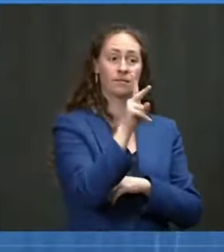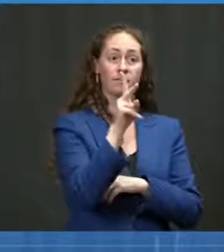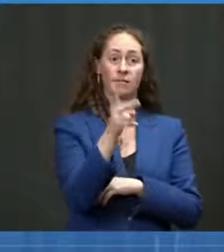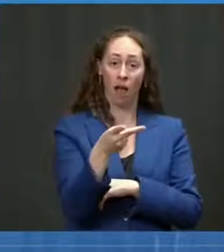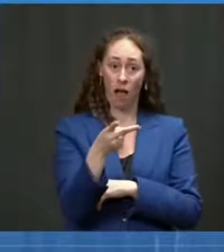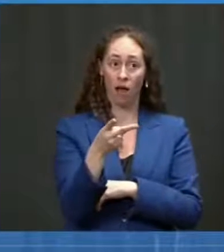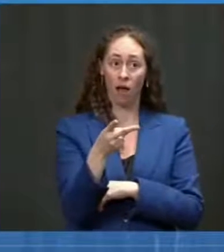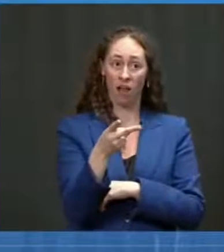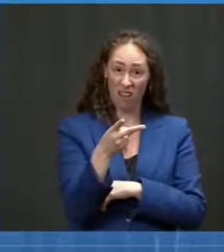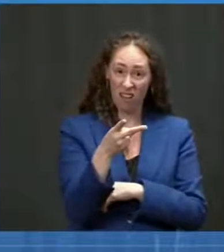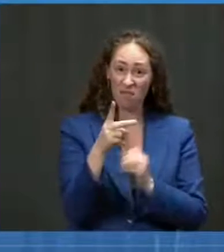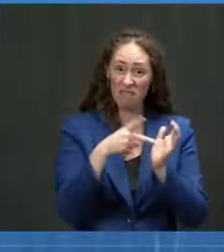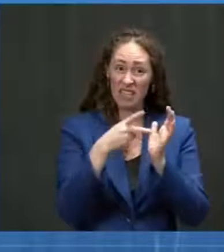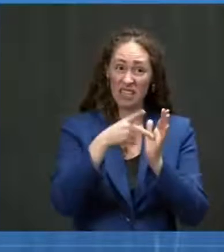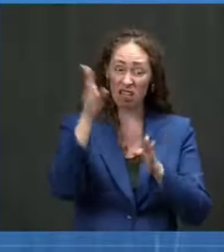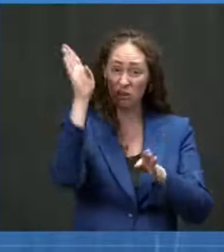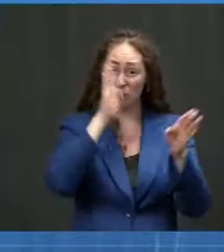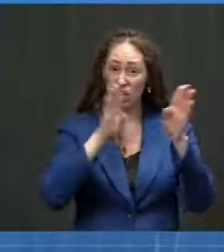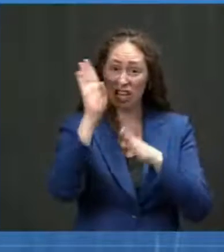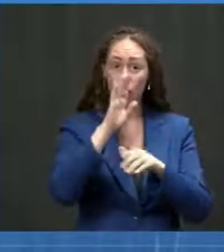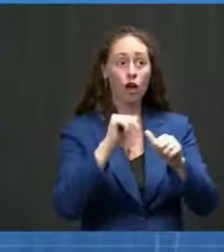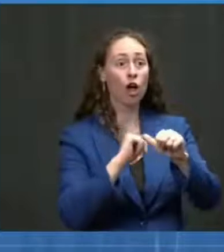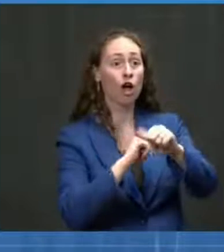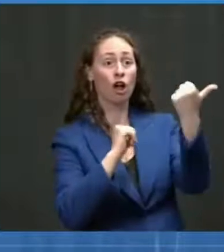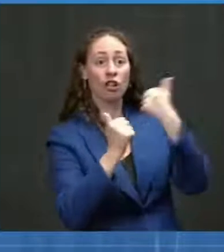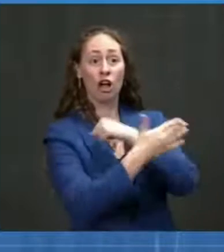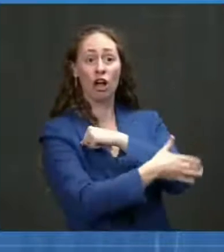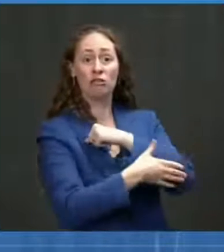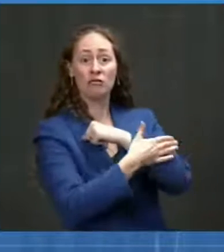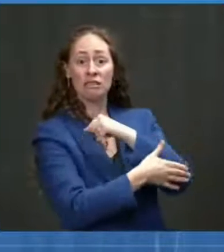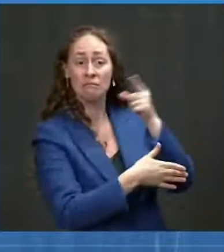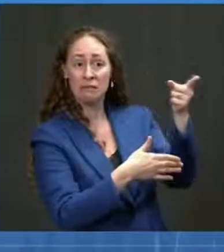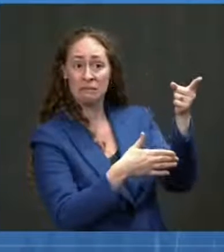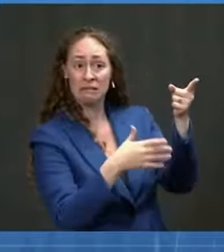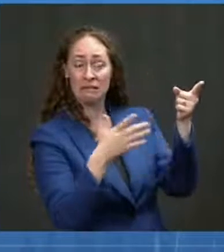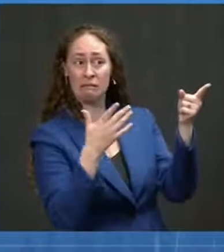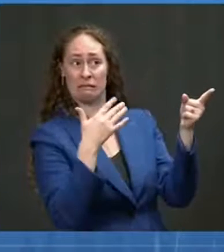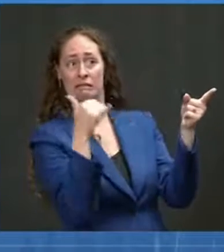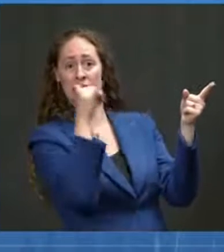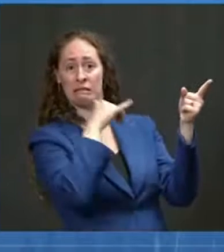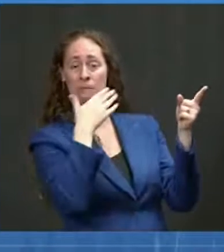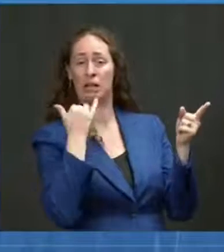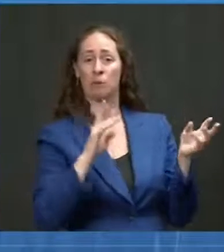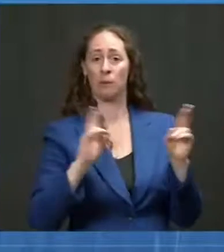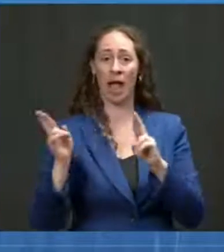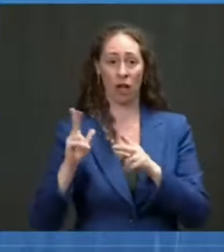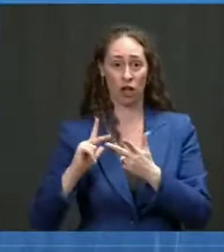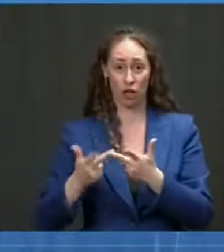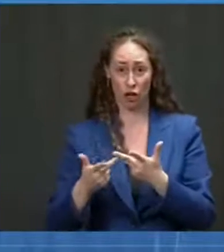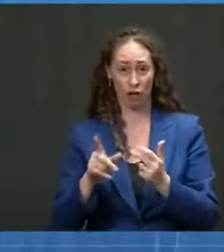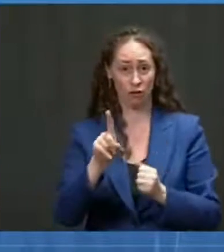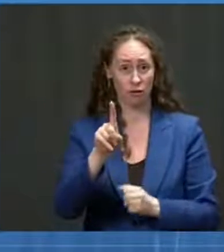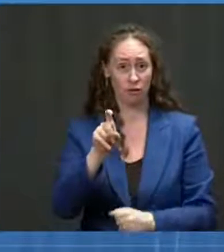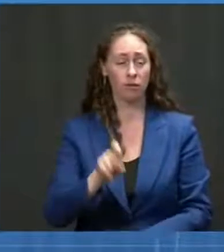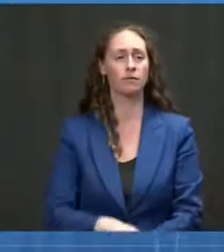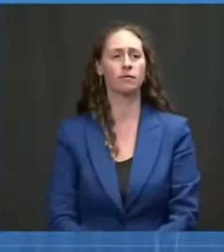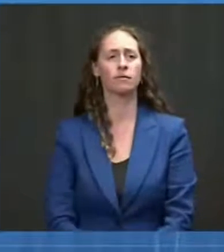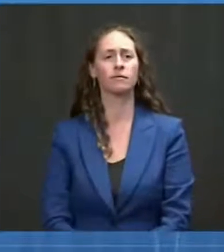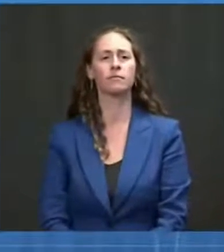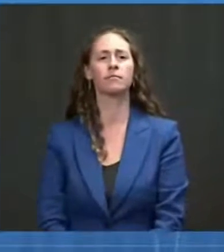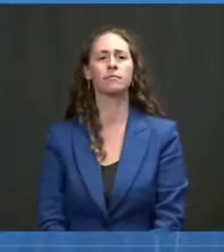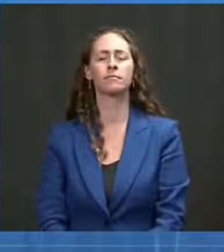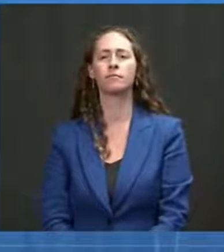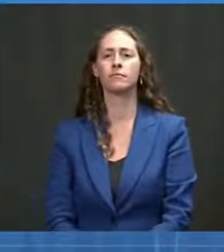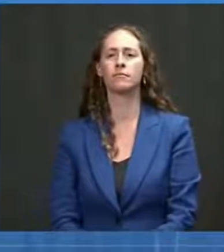So let me go first, and then Dr. Murthy, if you want to add anything. Look, to end